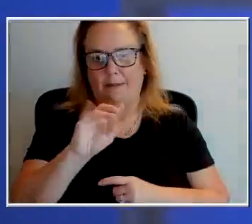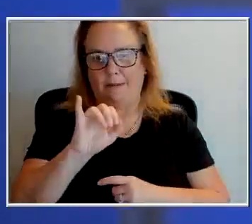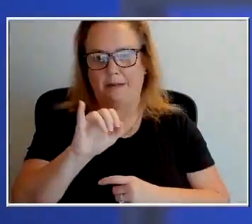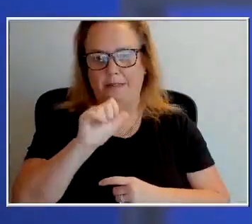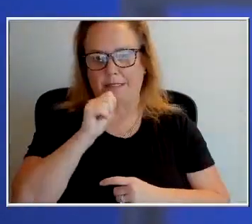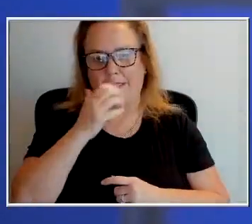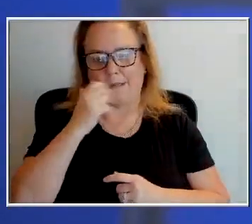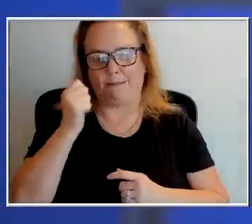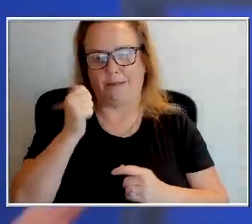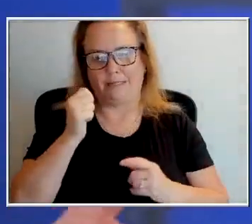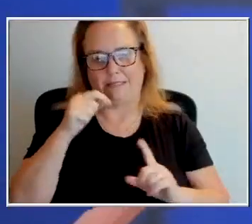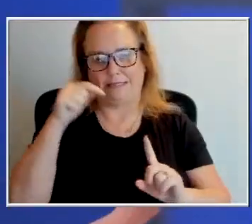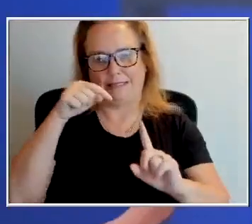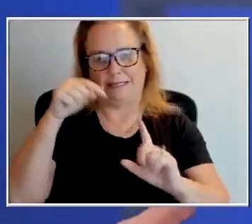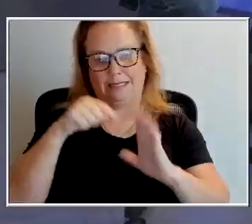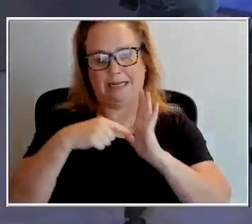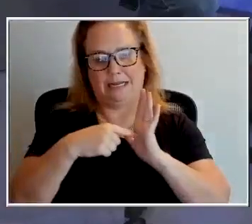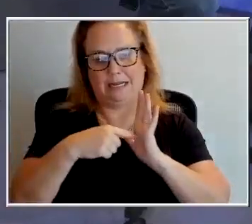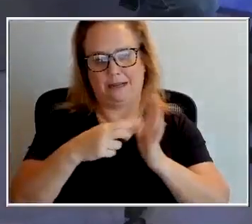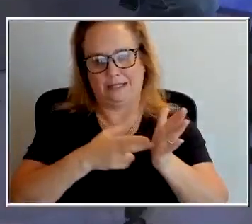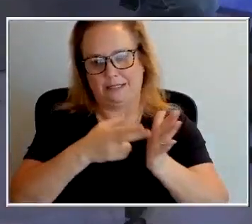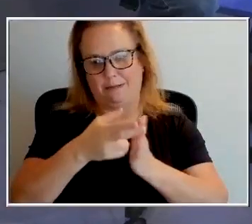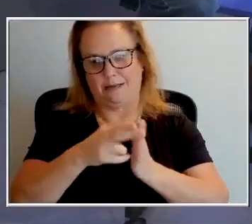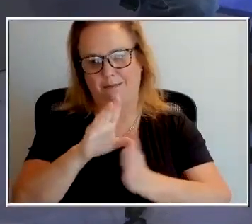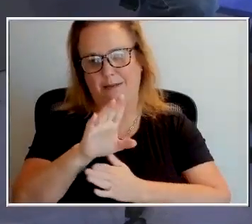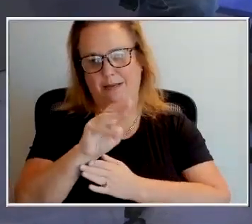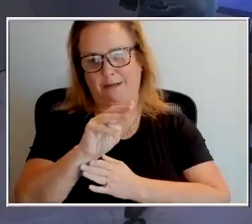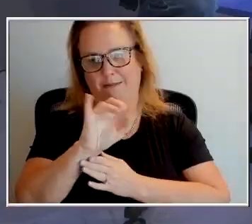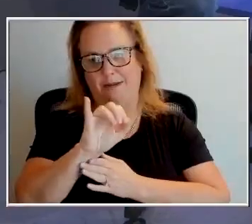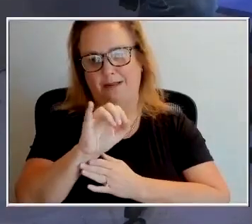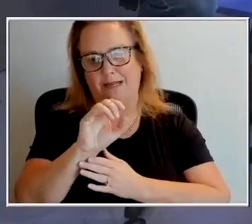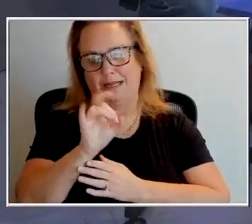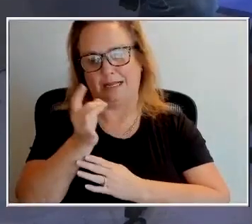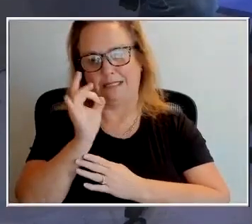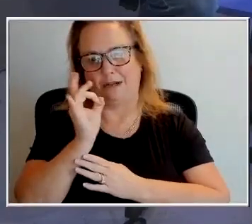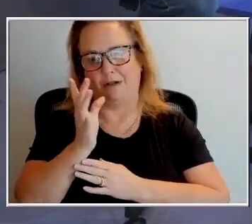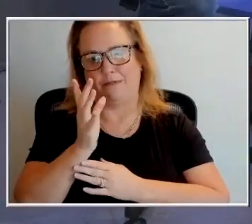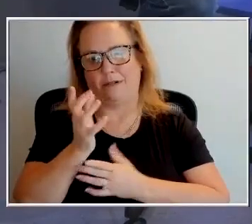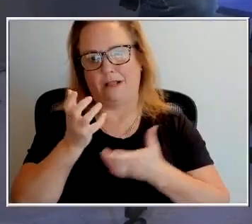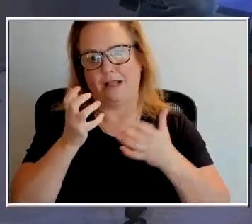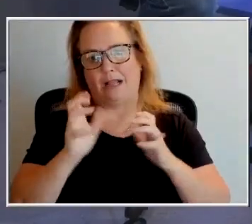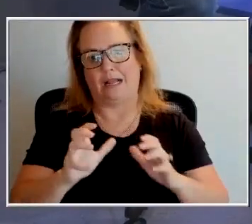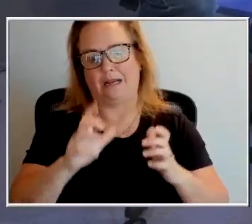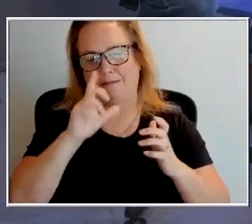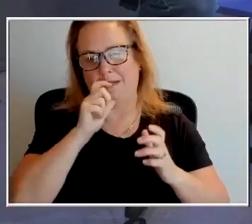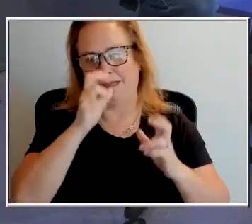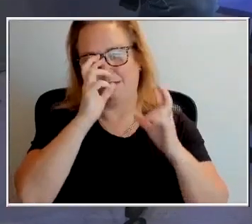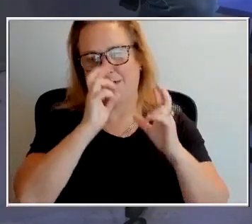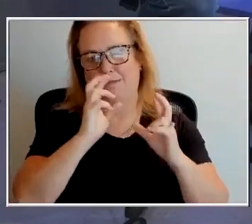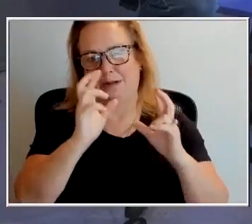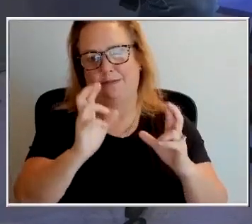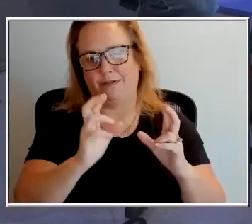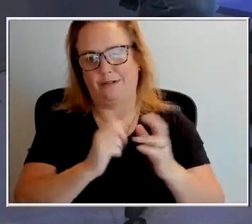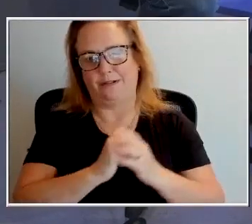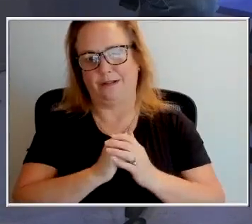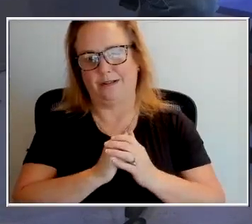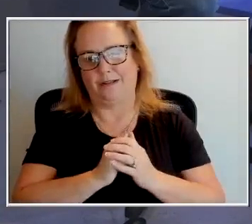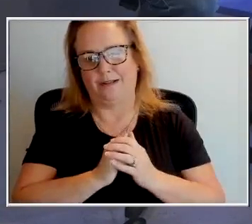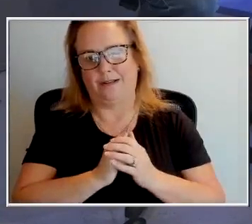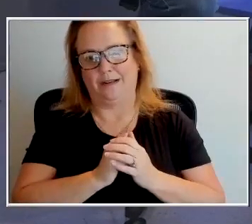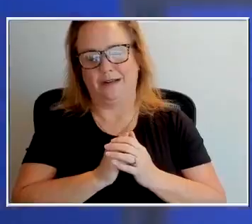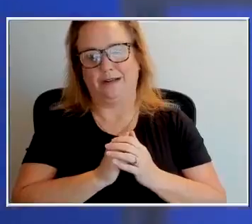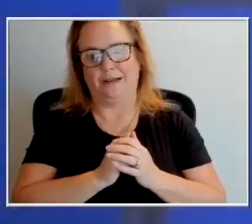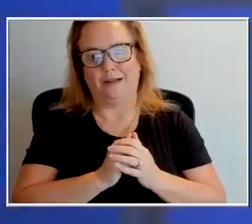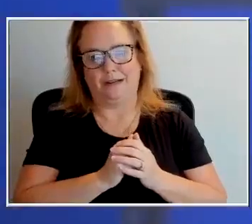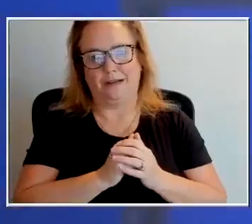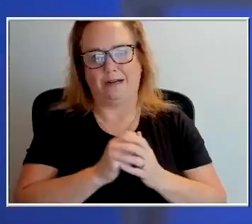best It's a terrible indicator. measure. Let's be honest. Yeah, Right? okay, it's actually measure. quite awful, and I just Yeah, didn't want to yeah. be disrespectful. No, you're not being disrespectful at all. I'm glad you're telling the truth. And you